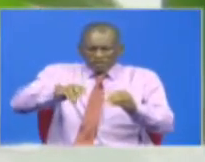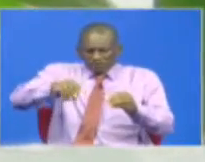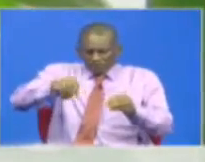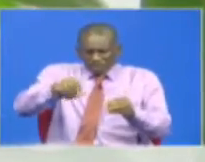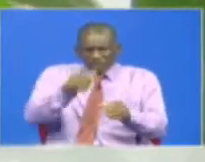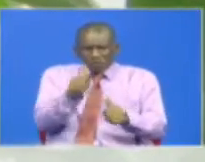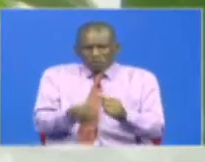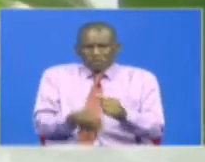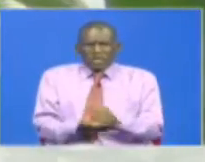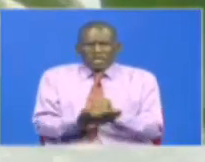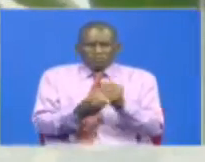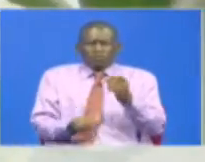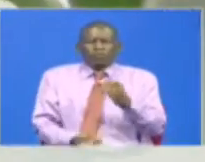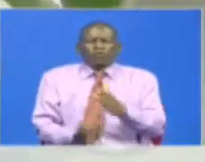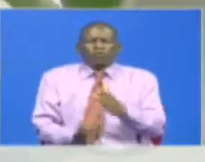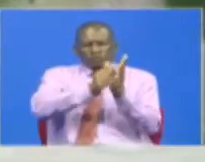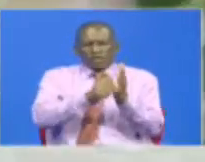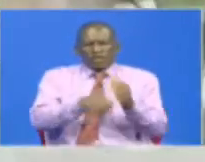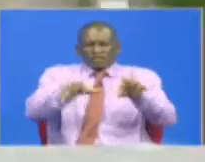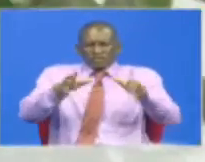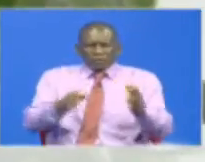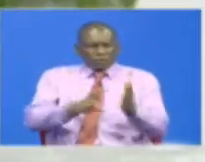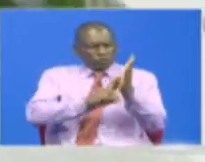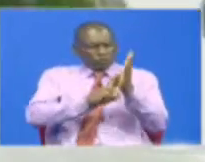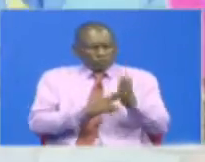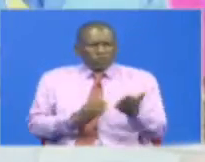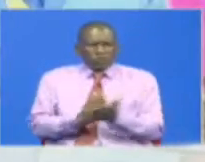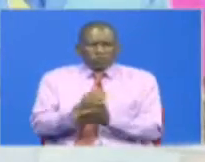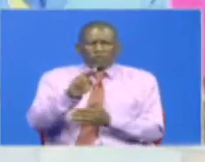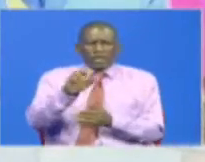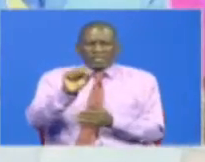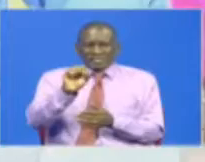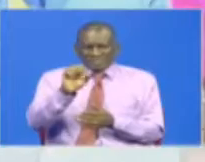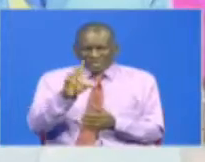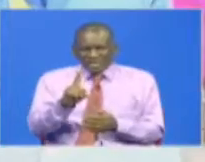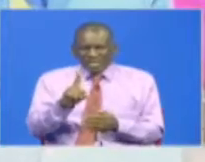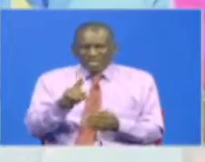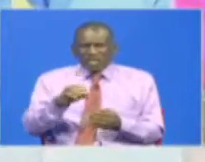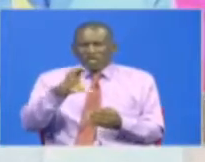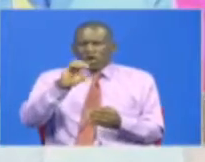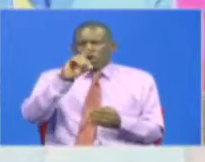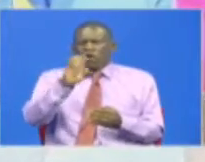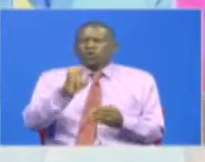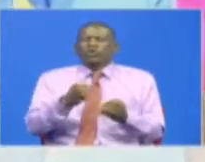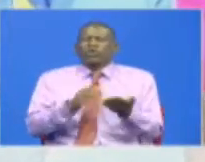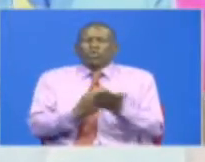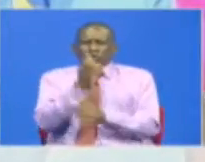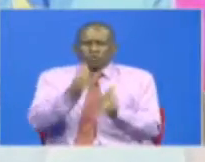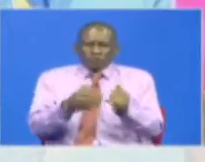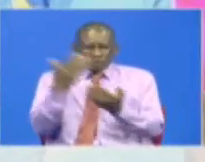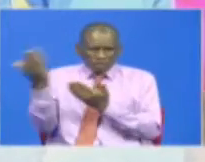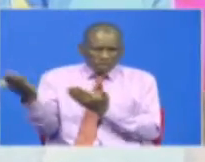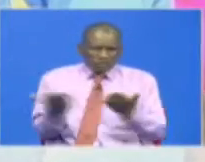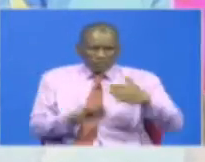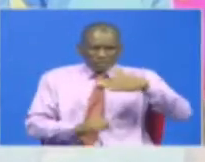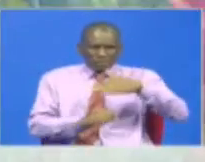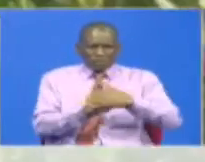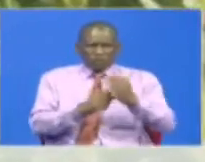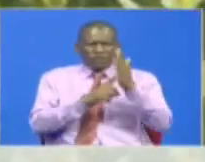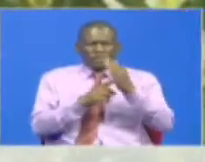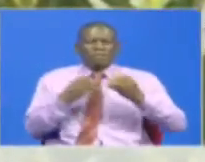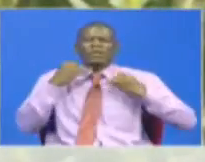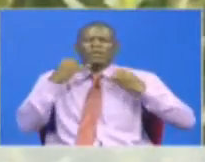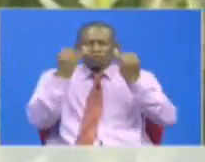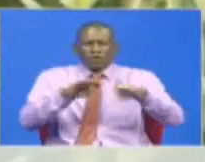season. The farmers are required to register via a USSD code, a platform through which they will also receive other support, such as information on